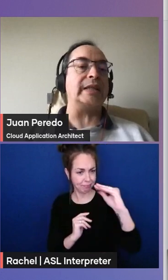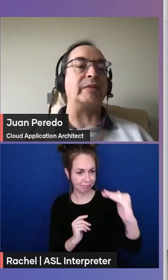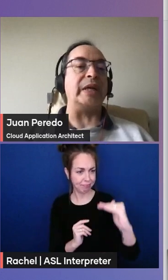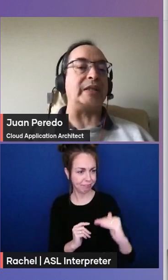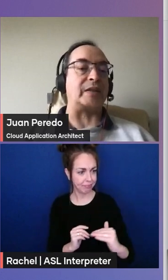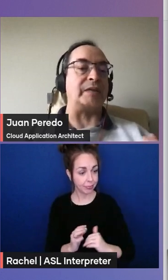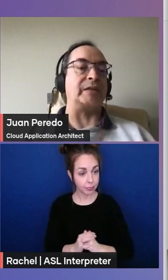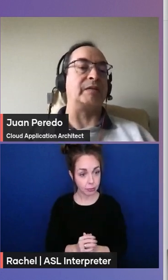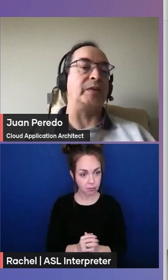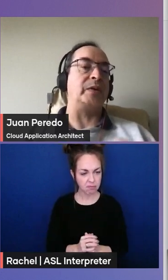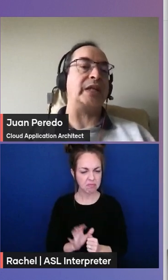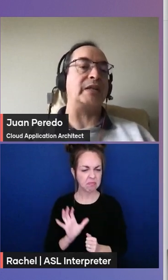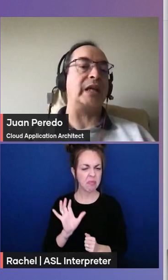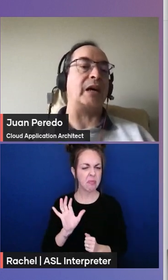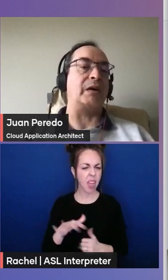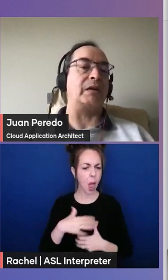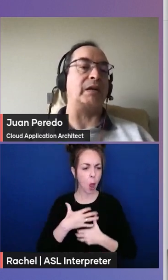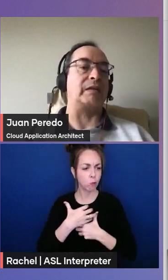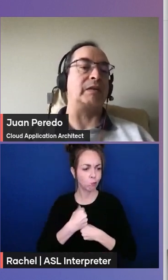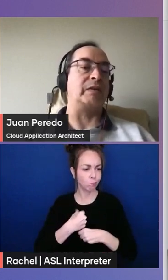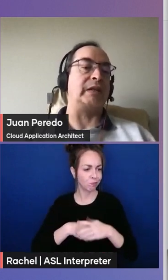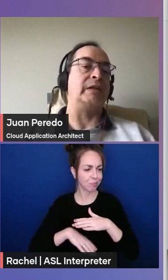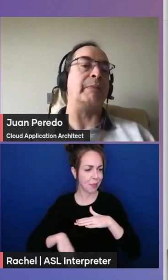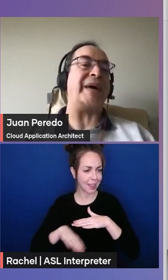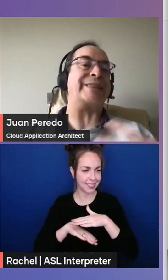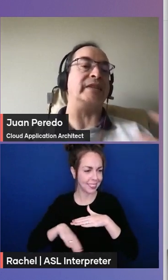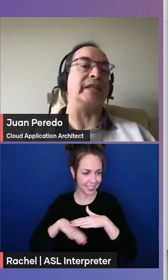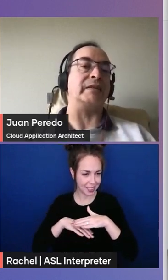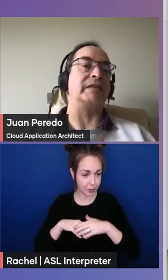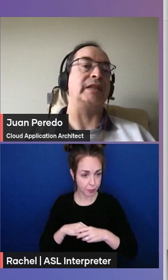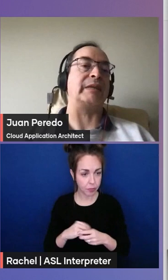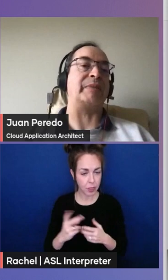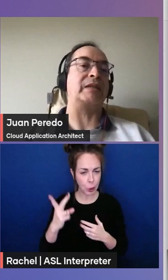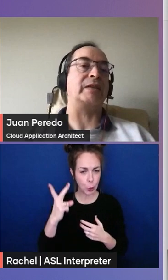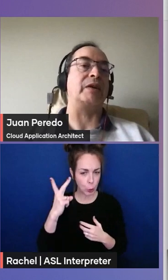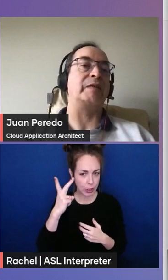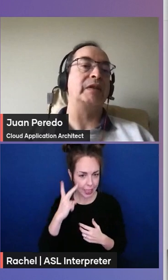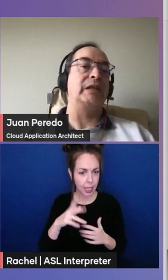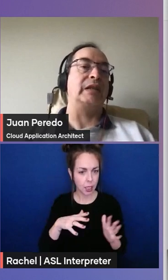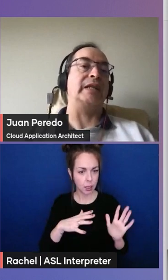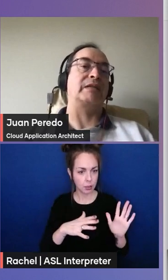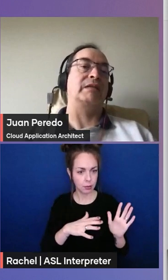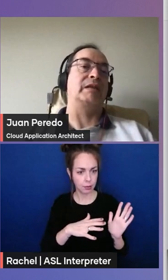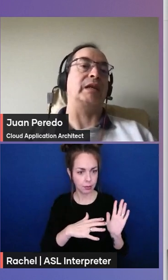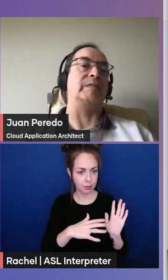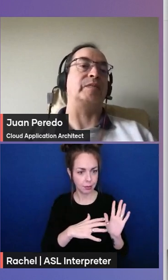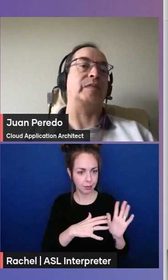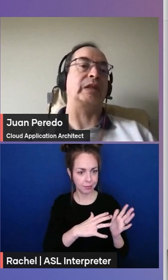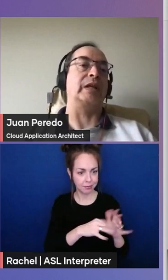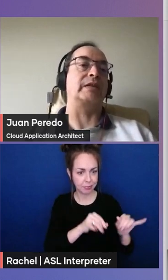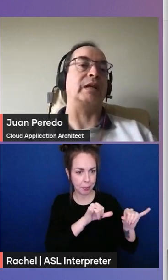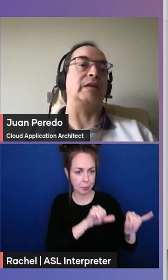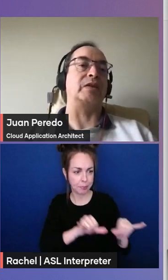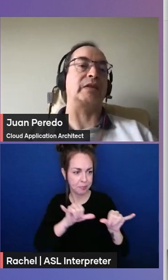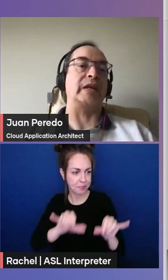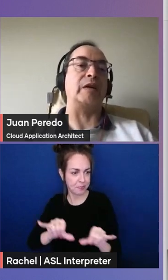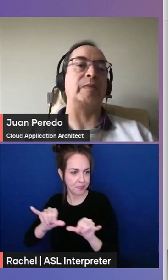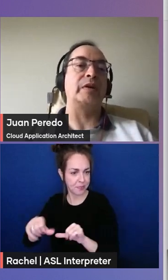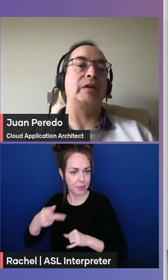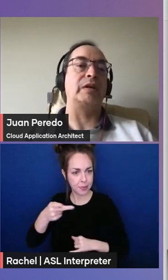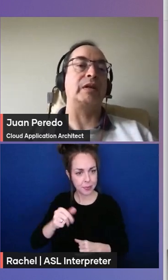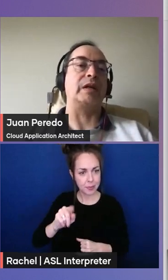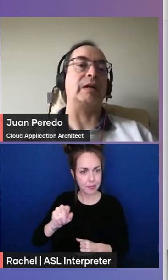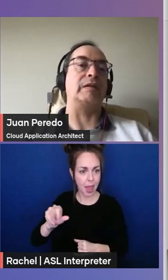And that's the basics of it. You can see how the pattern here is a pattern of let's just set